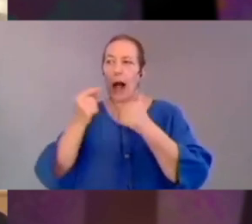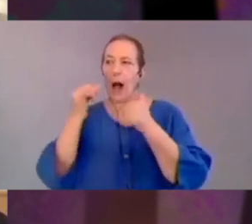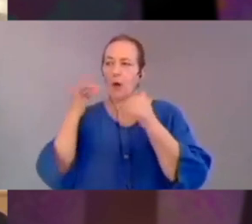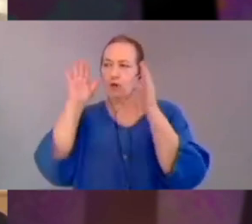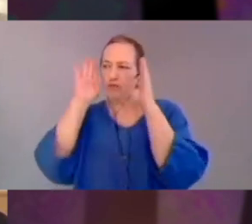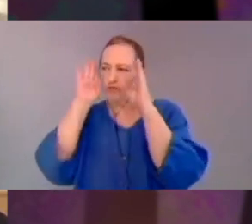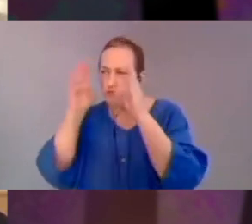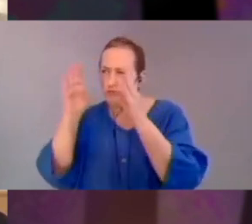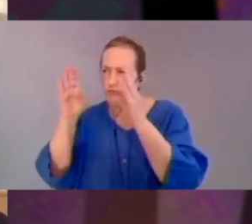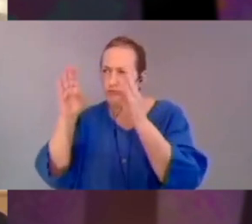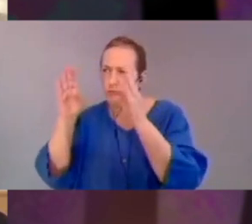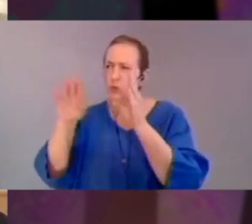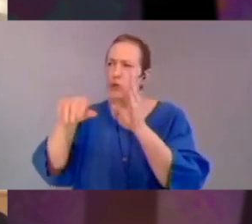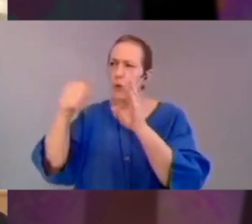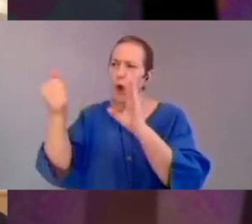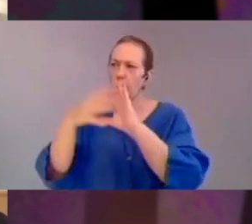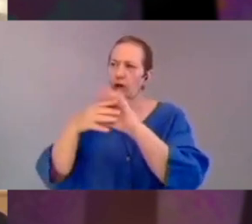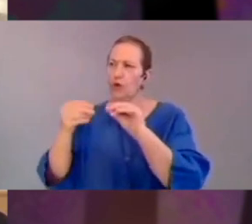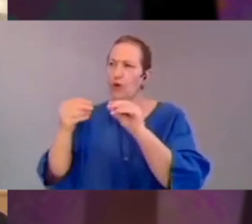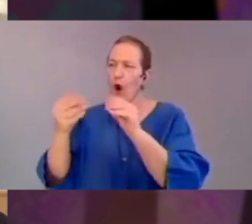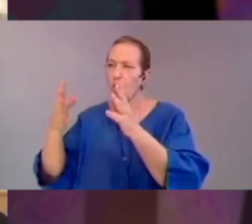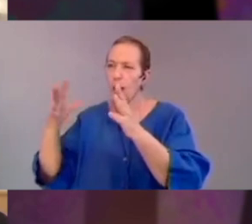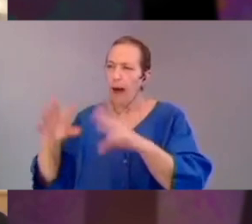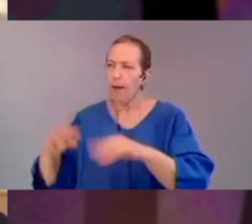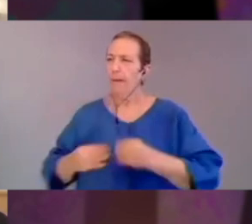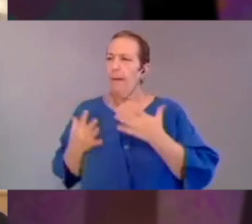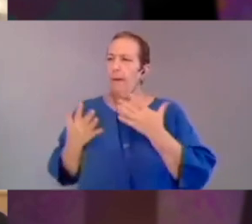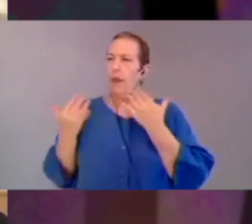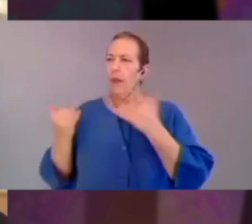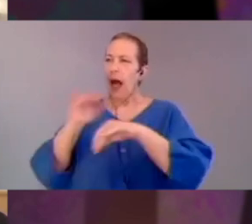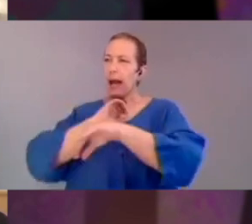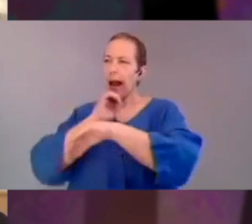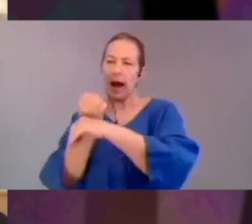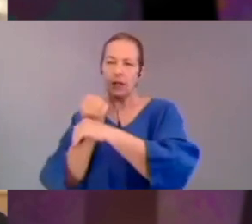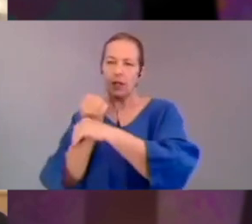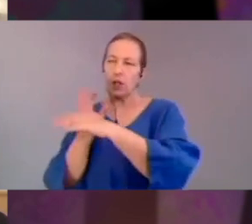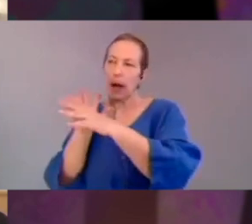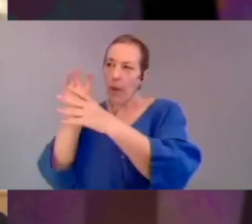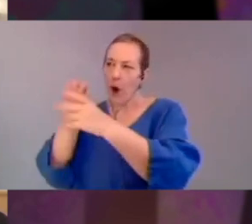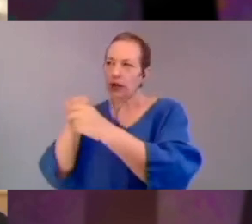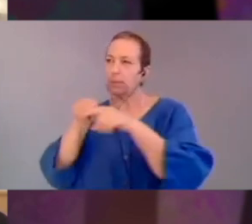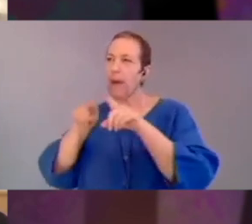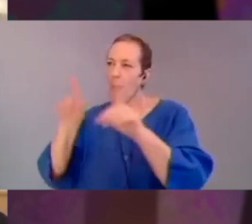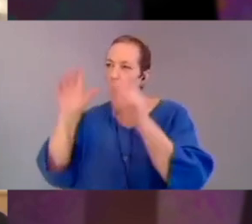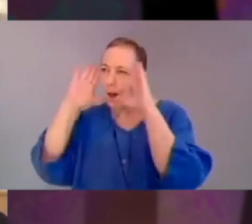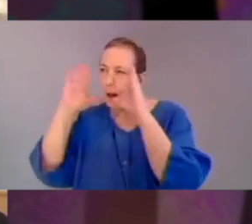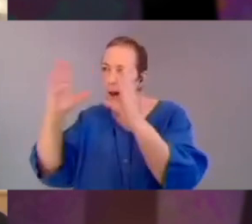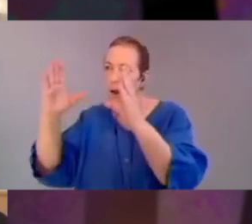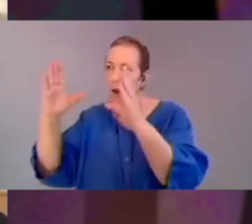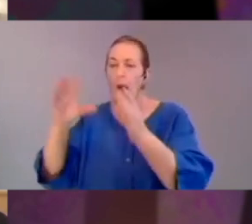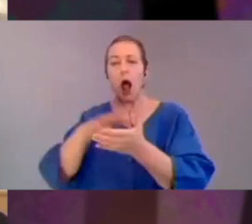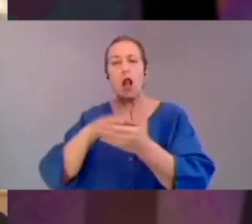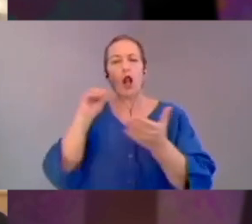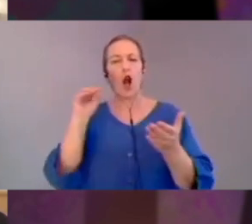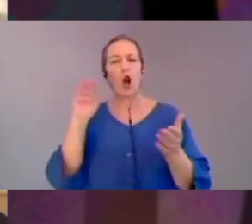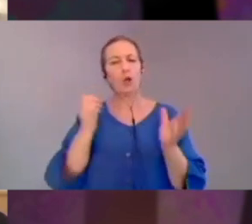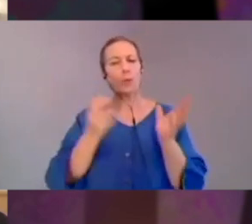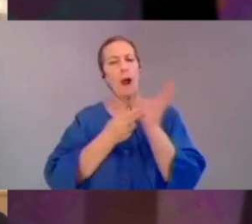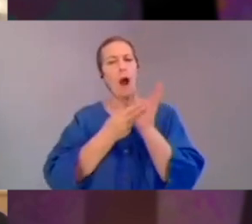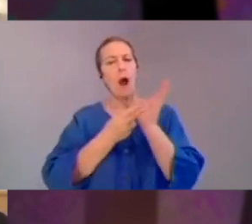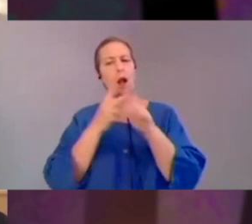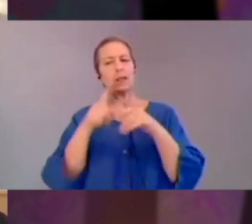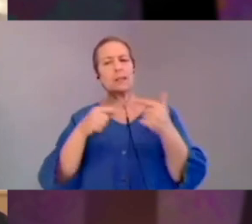feel the energy and participate in it. You know, learning how to be honest about who you are and what you bring to the